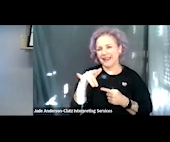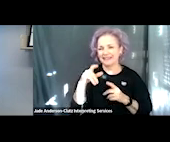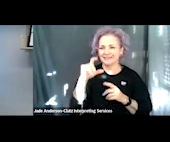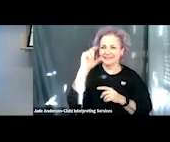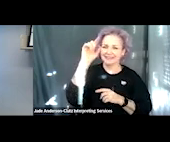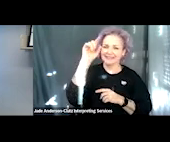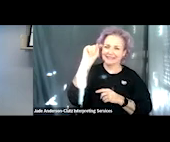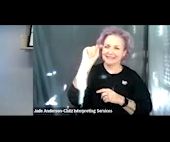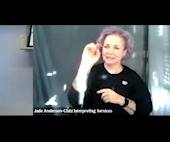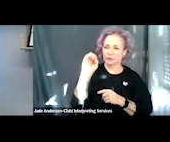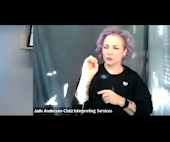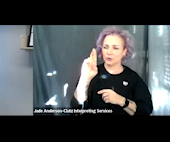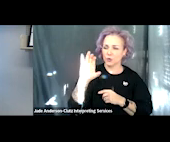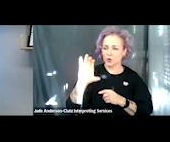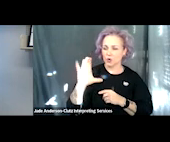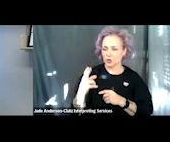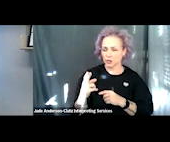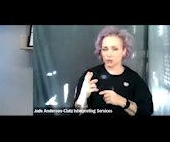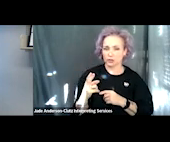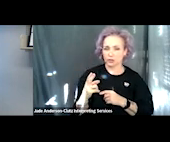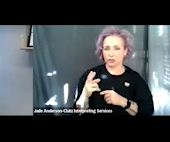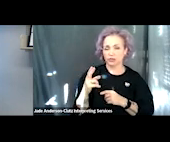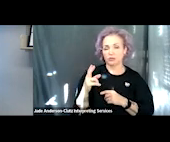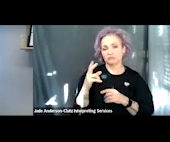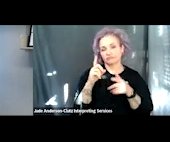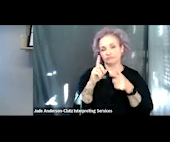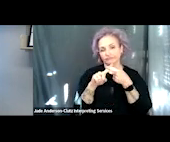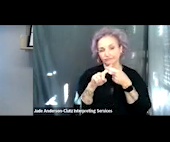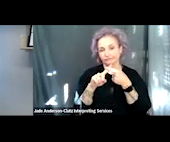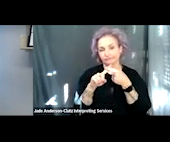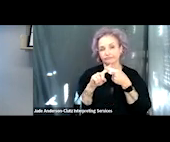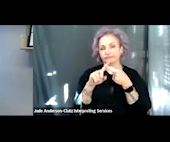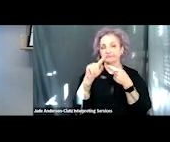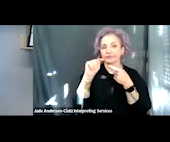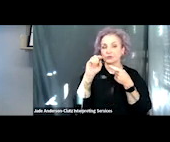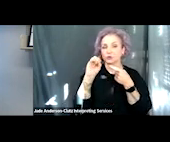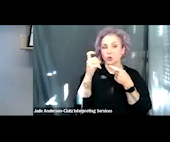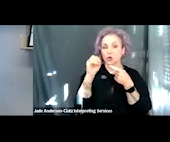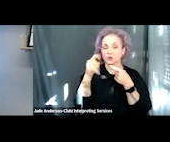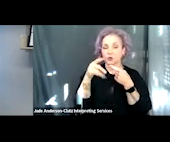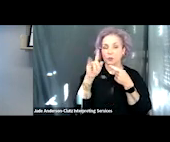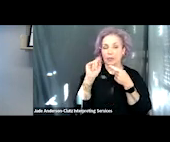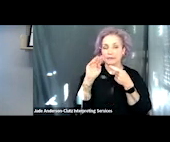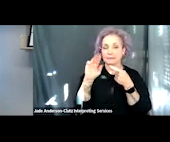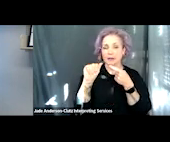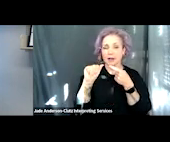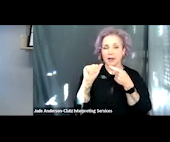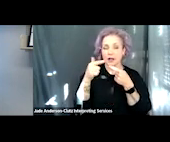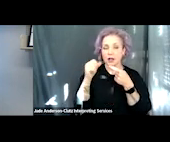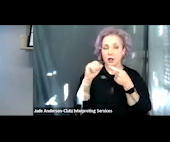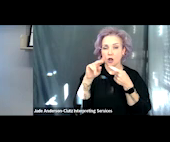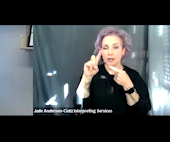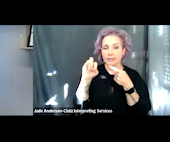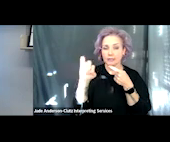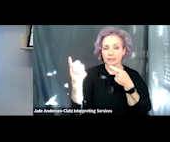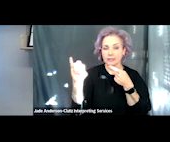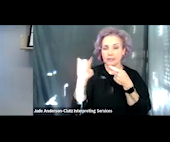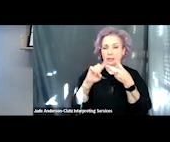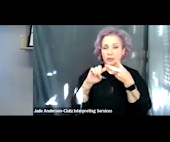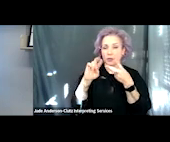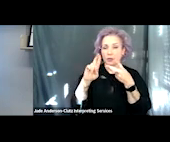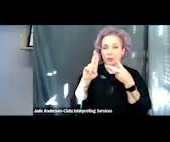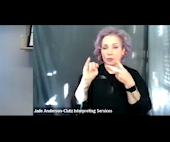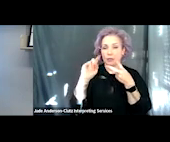these particular infections. So Toxoplasma gondii, which is a parasite, rubella, cytomegalovirus, and herpes